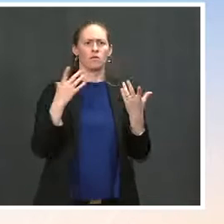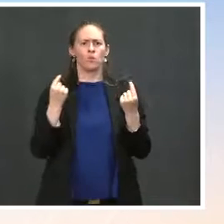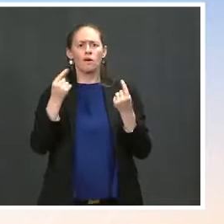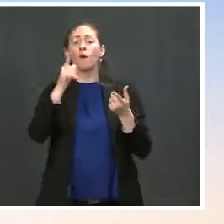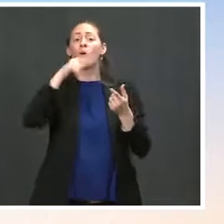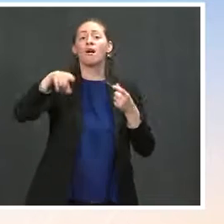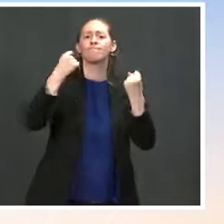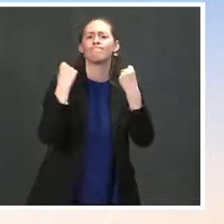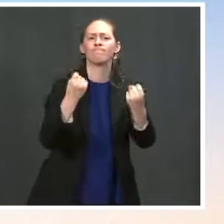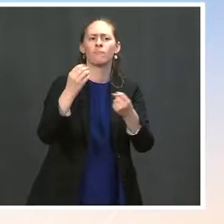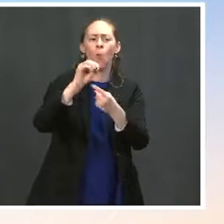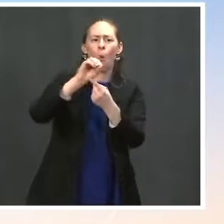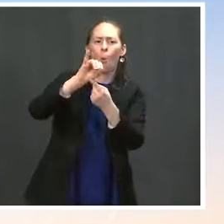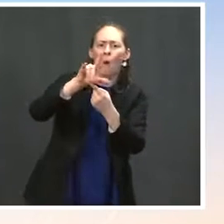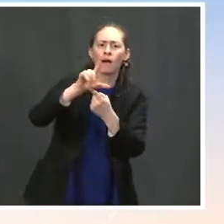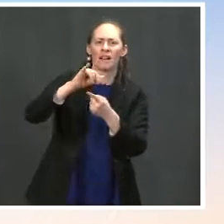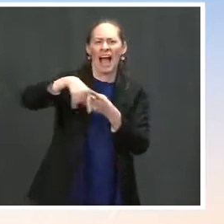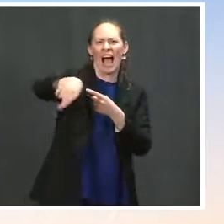Of course,